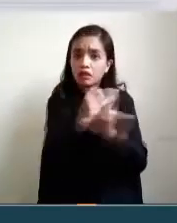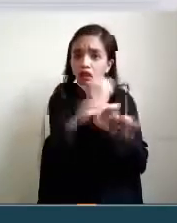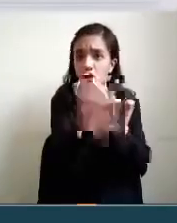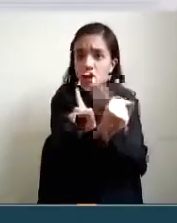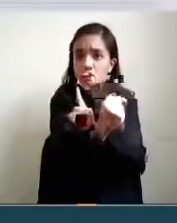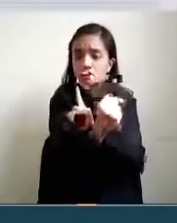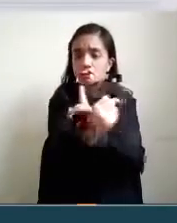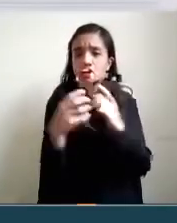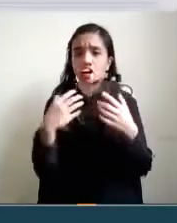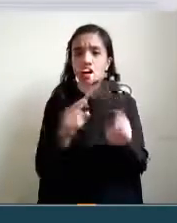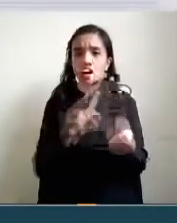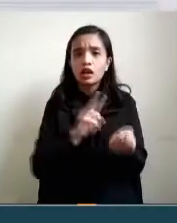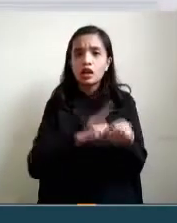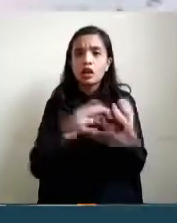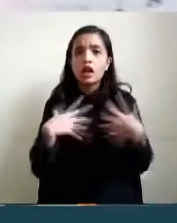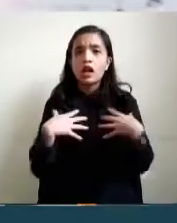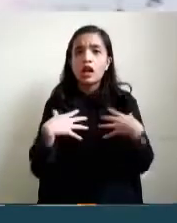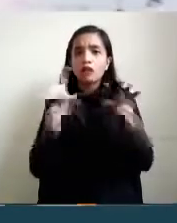battle?